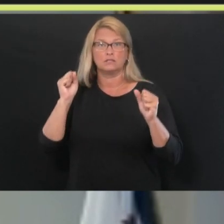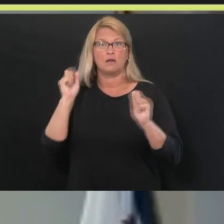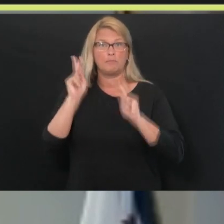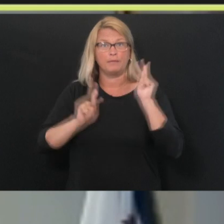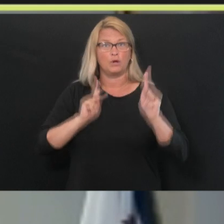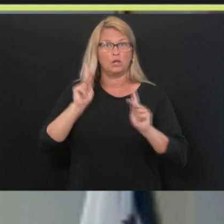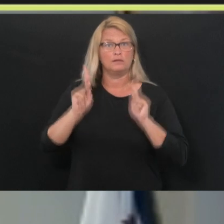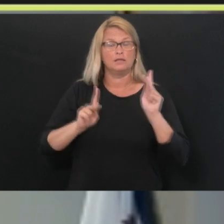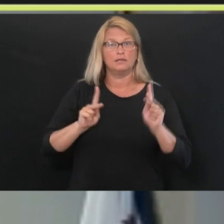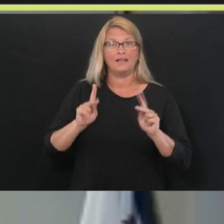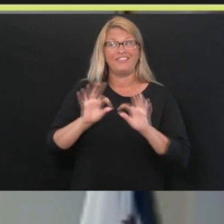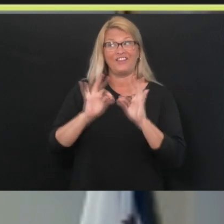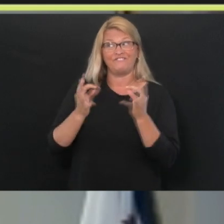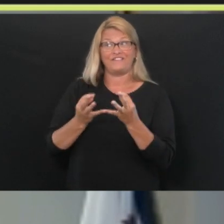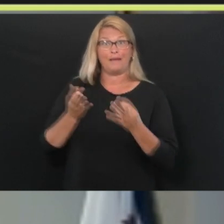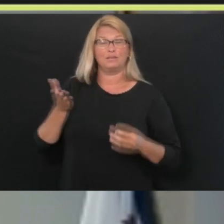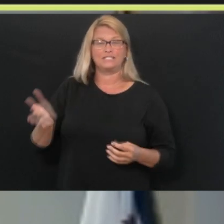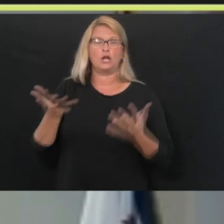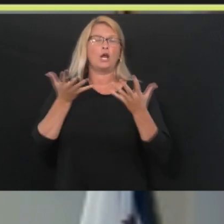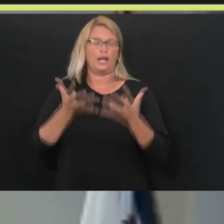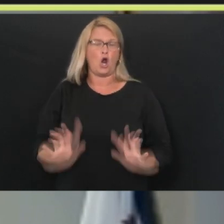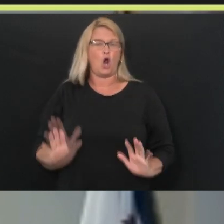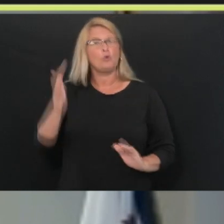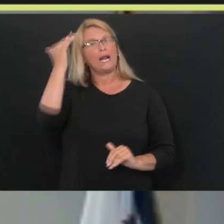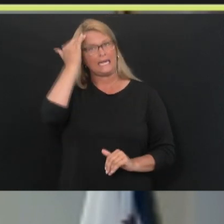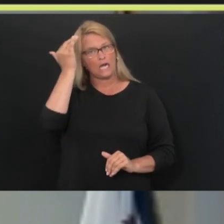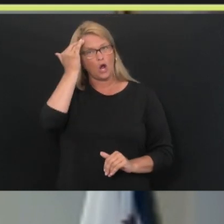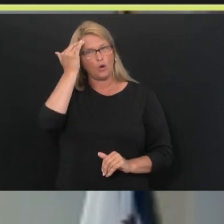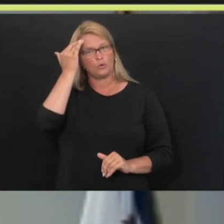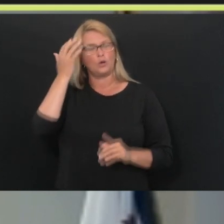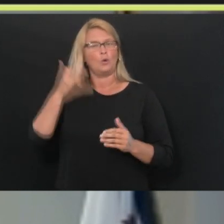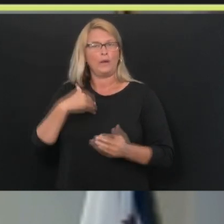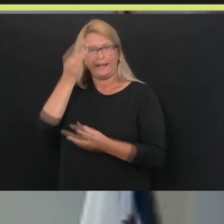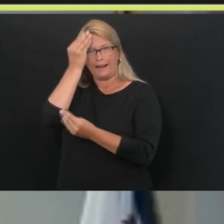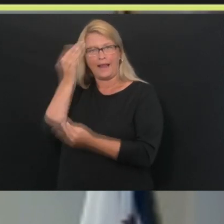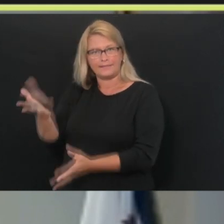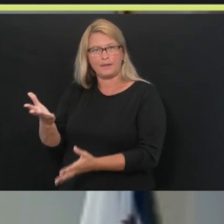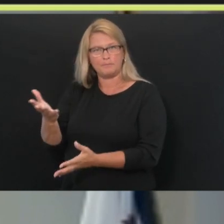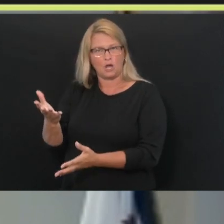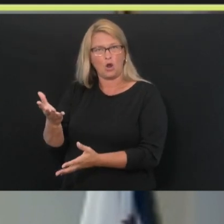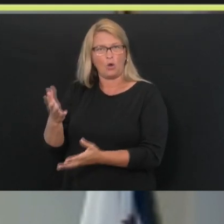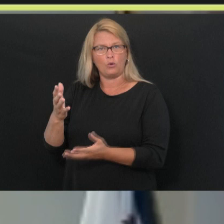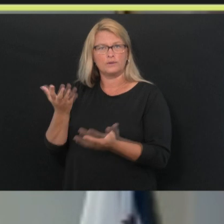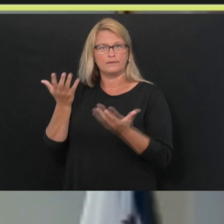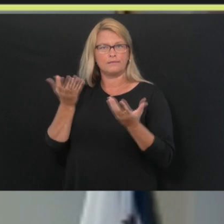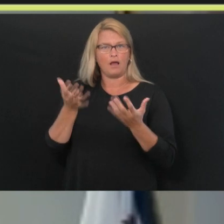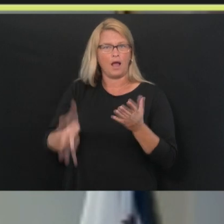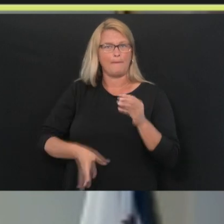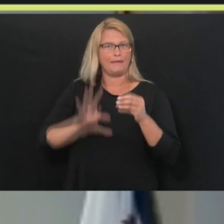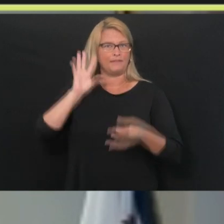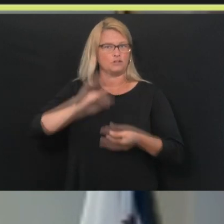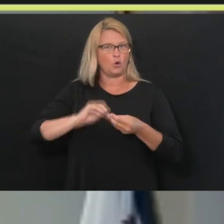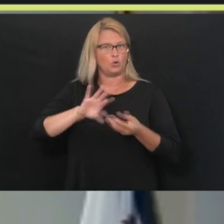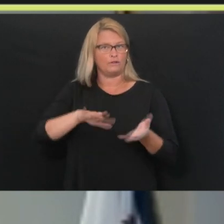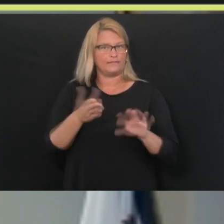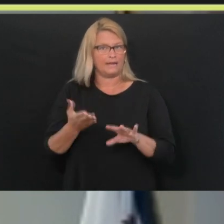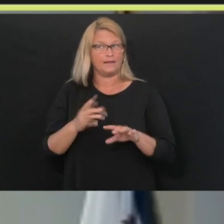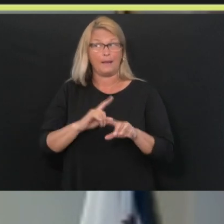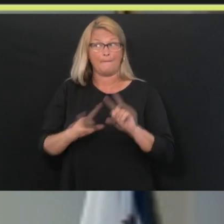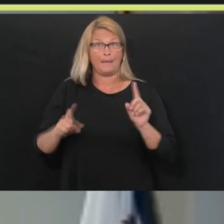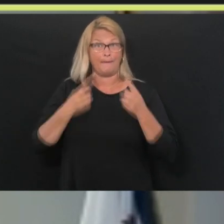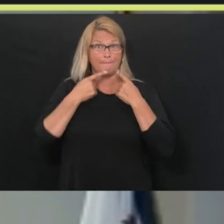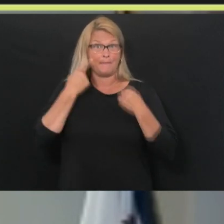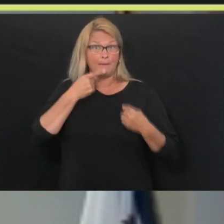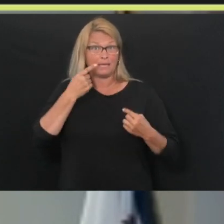the families there had known this. They had been notified, of course, of their loved ones, but no one else knew this. But